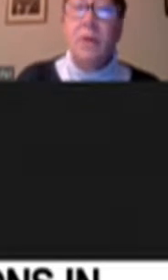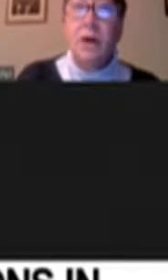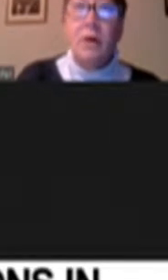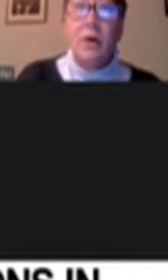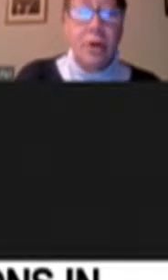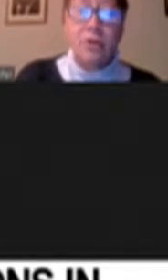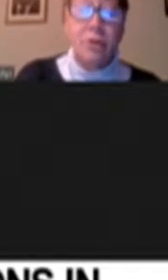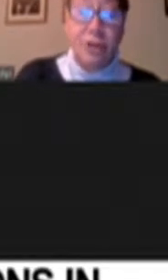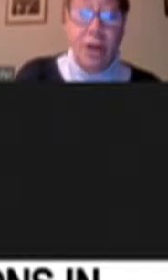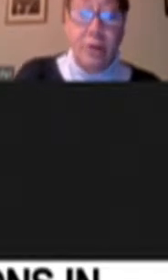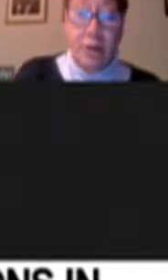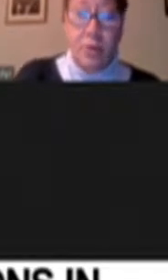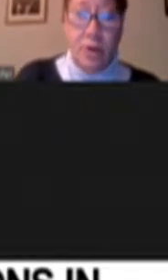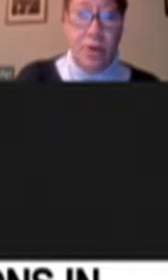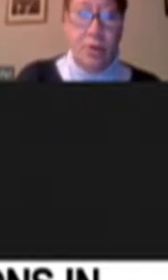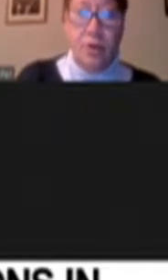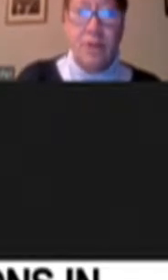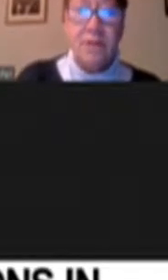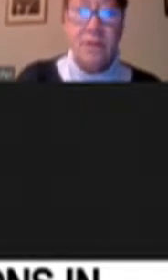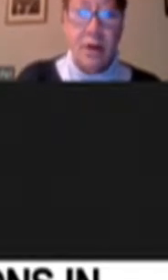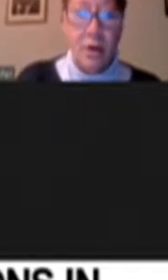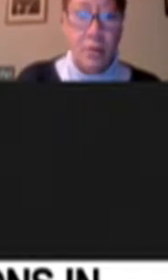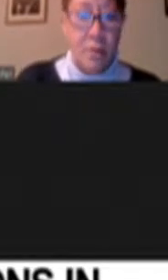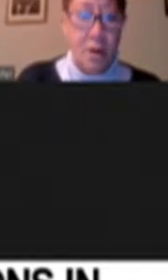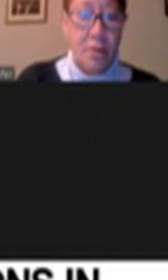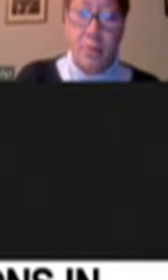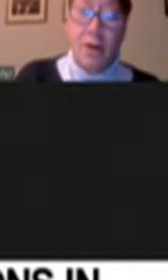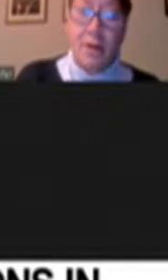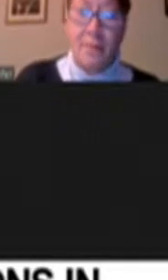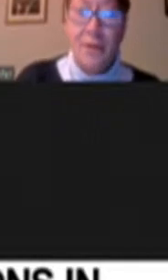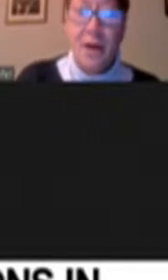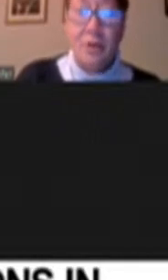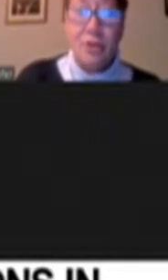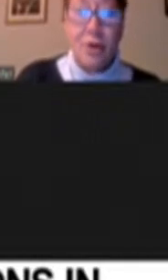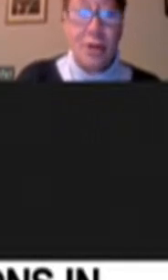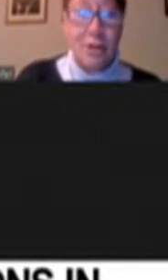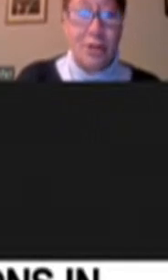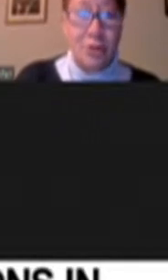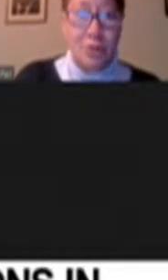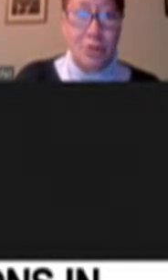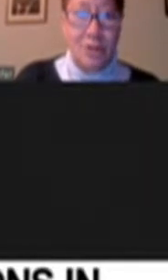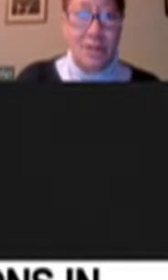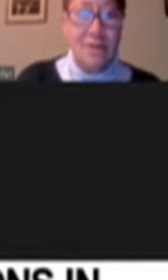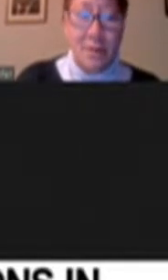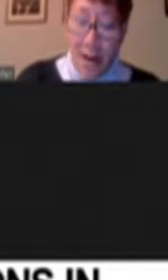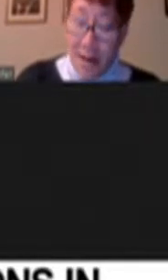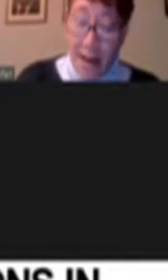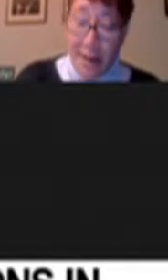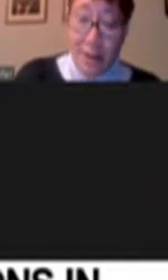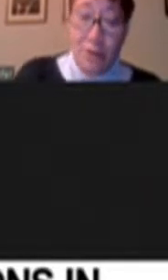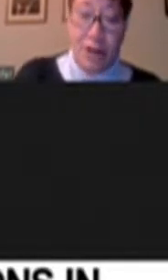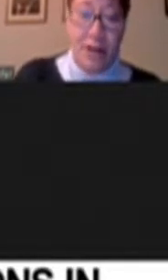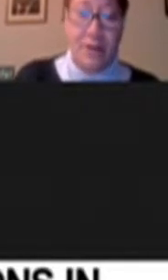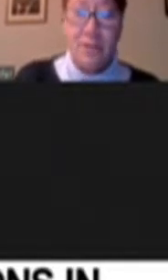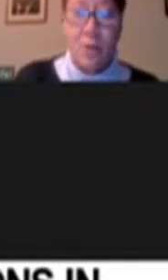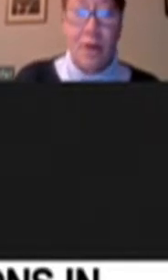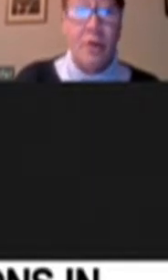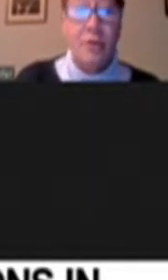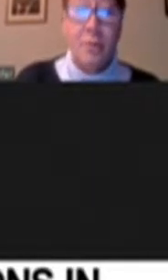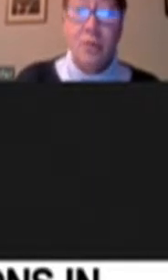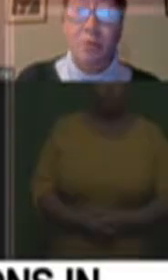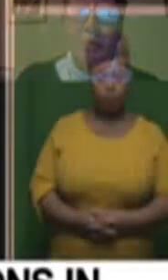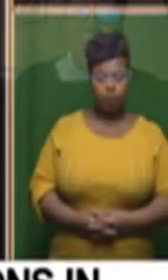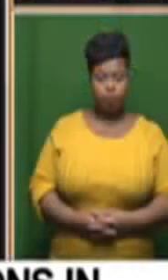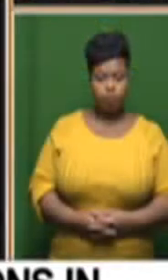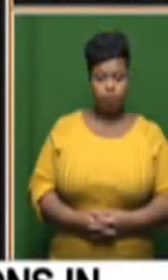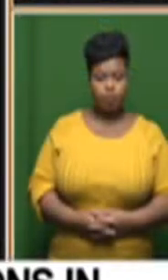am honoured to share it with you. This is the Overberg. Sorry to just, I need to share this, one of